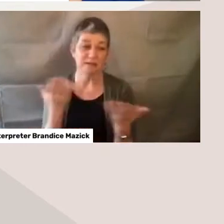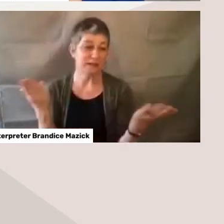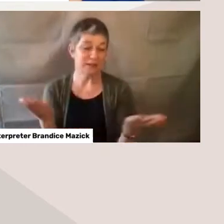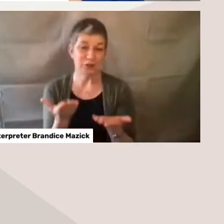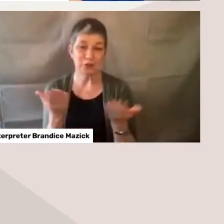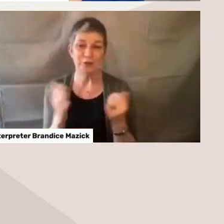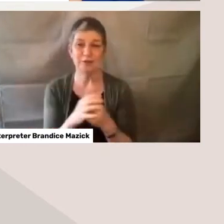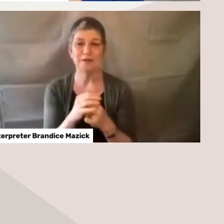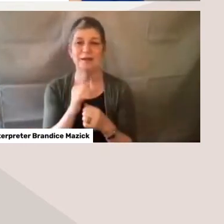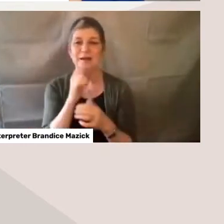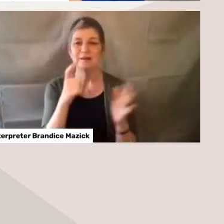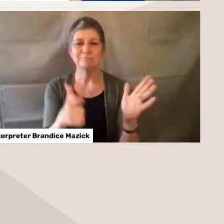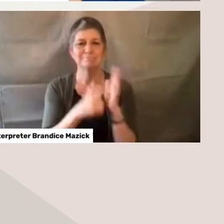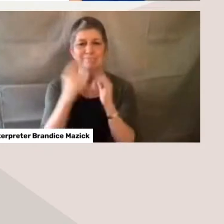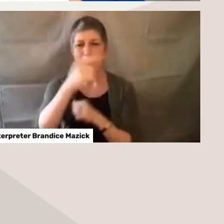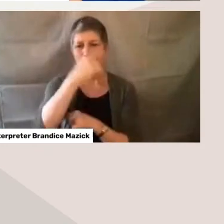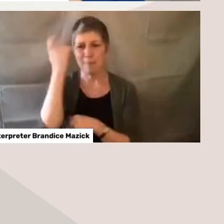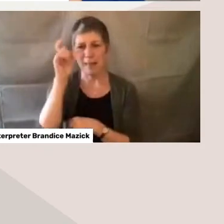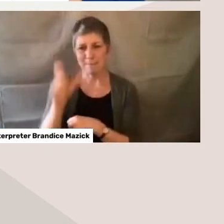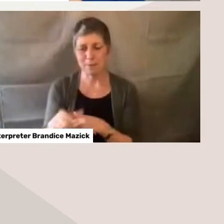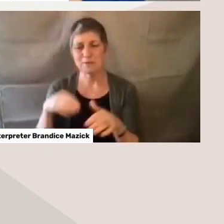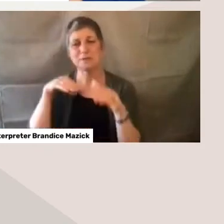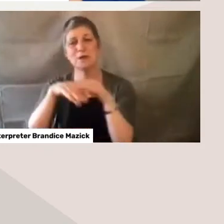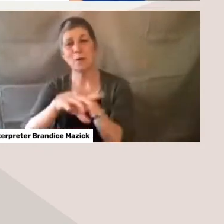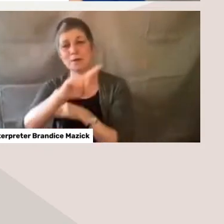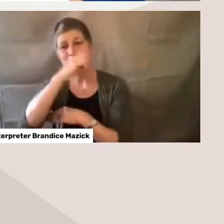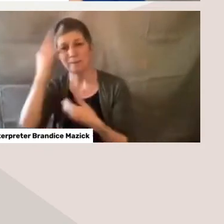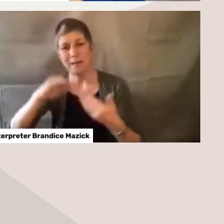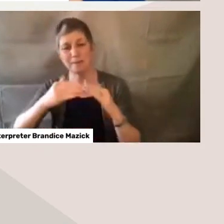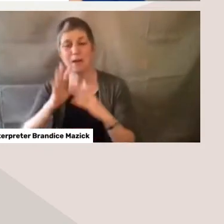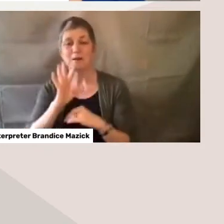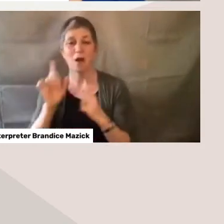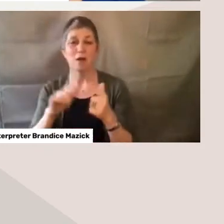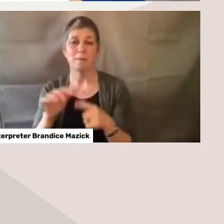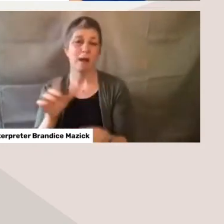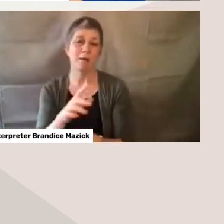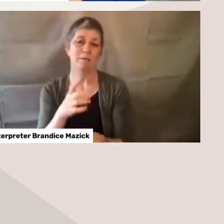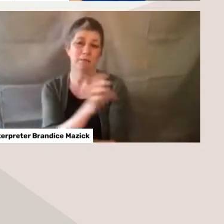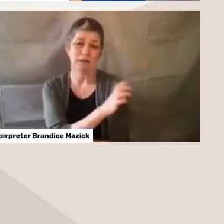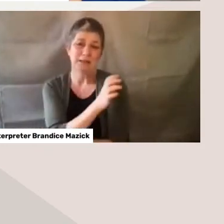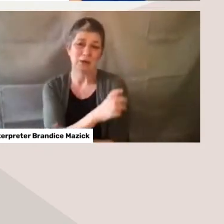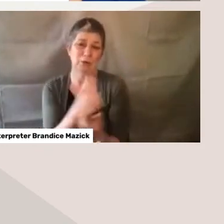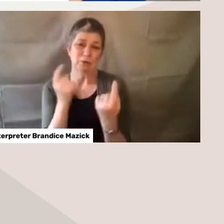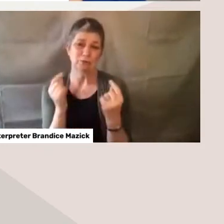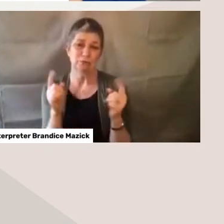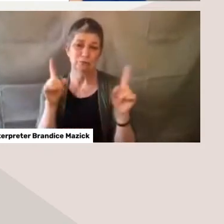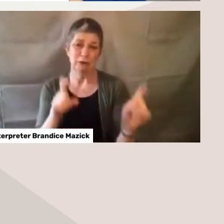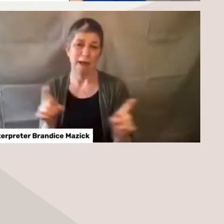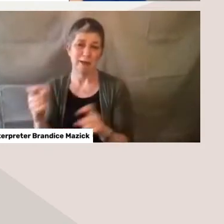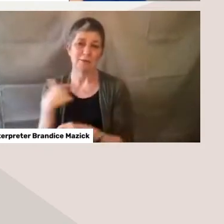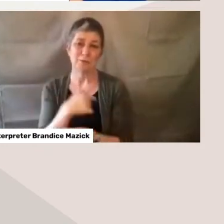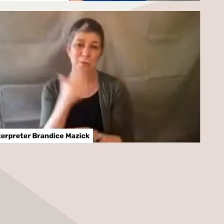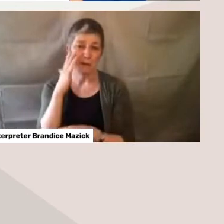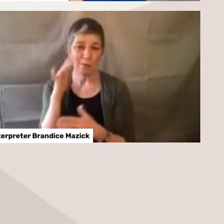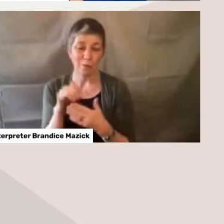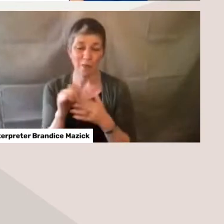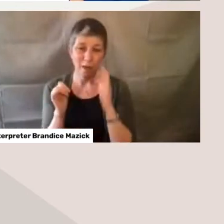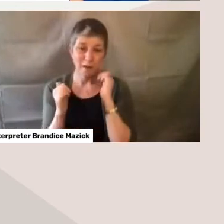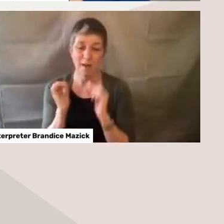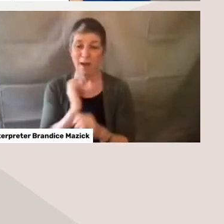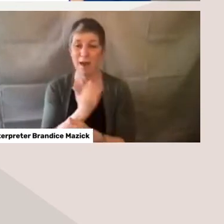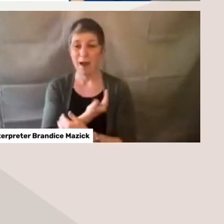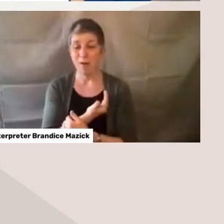doesn't take a Black person to go into a Black community to talk about clinical trials. We know that,